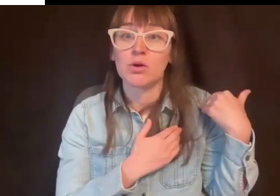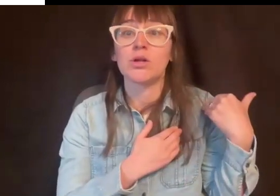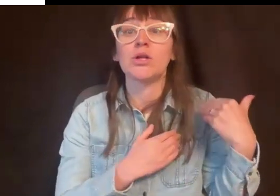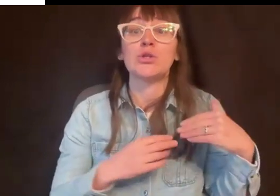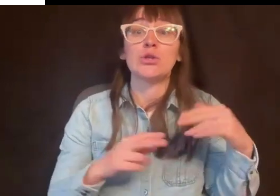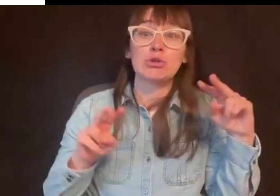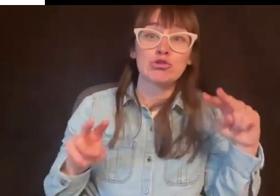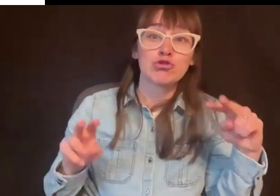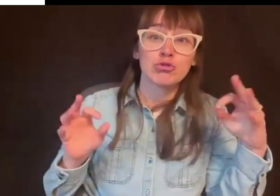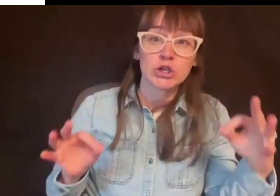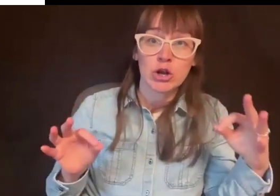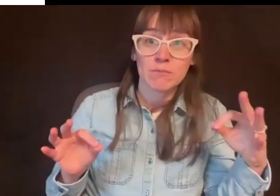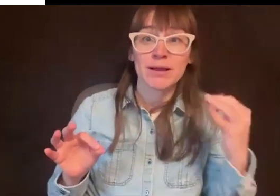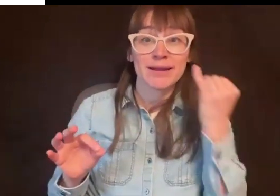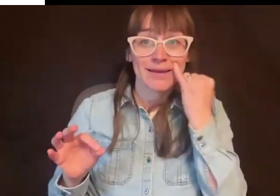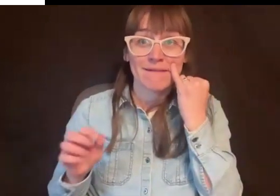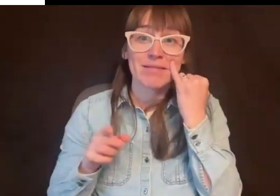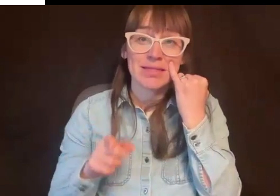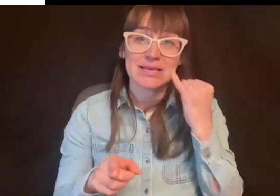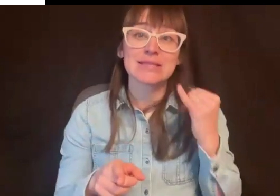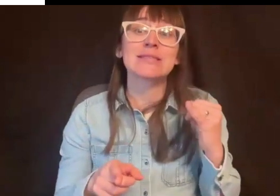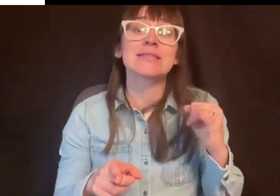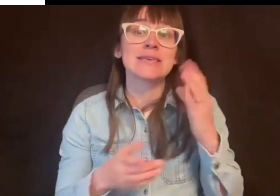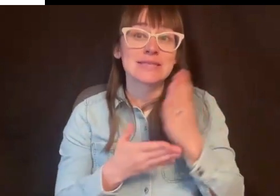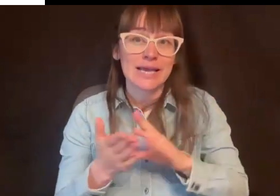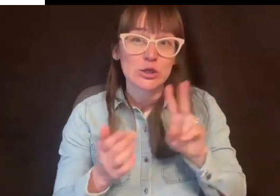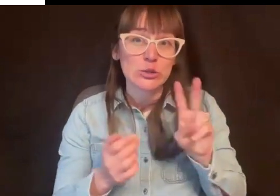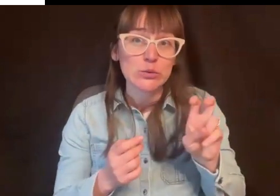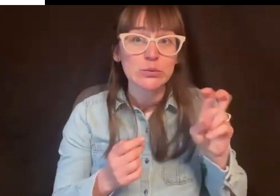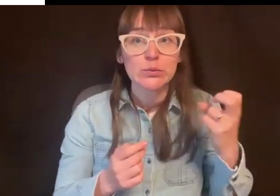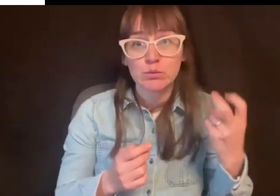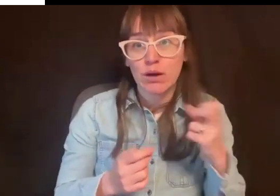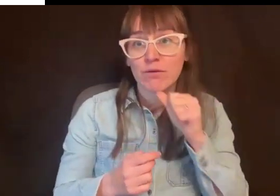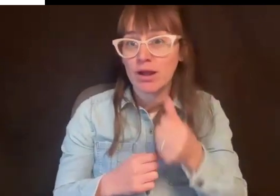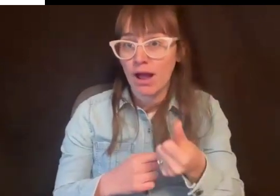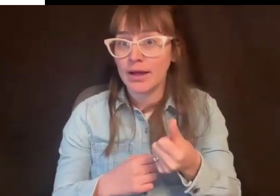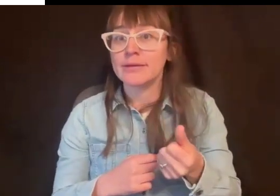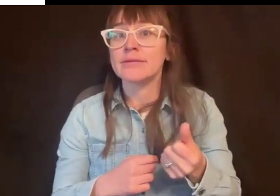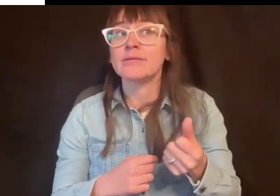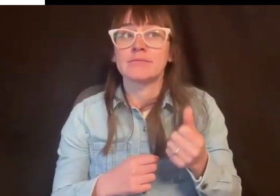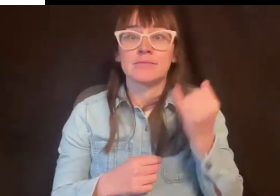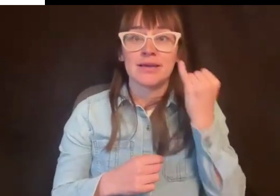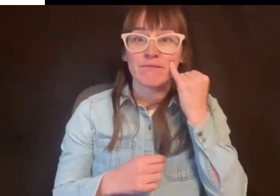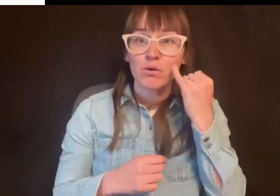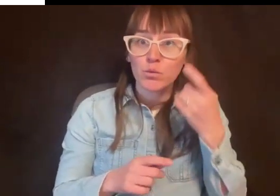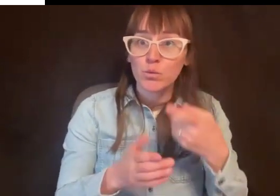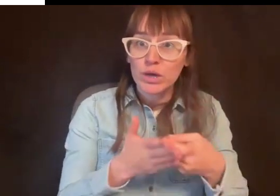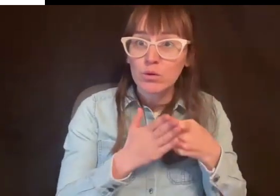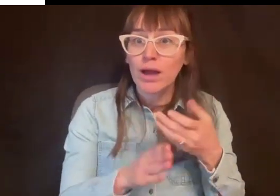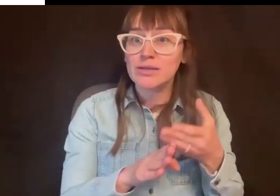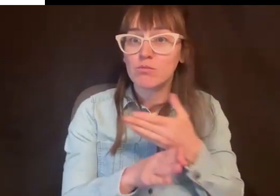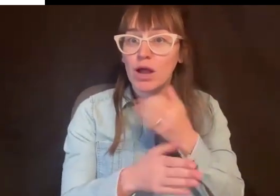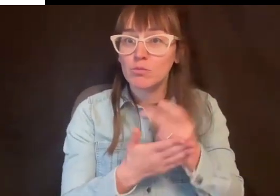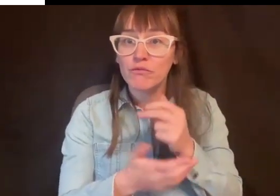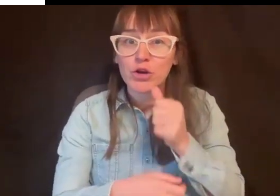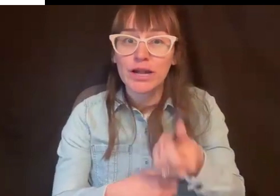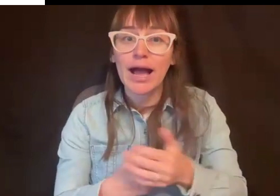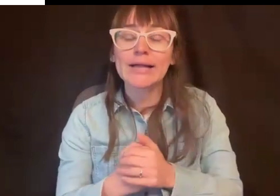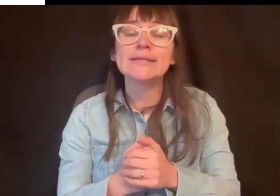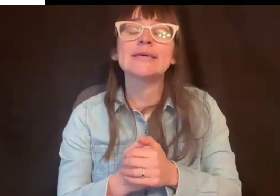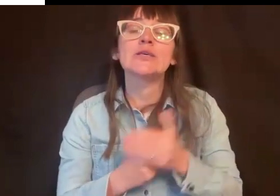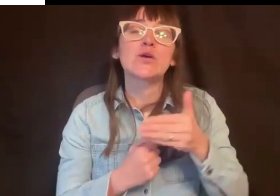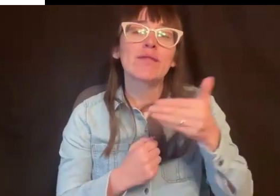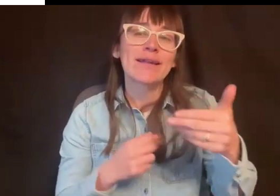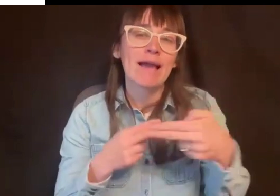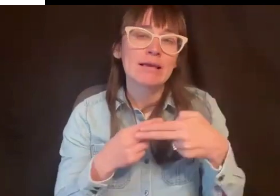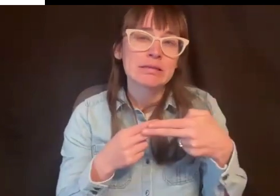a Section 212 agreement and therefore requires prior approval. So the next several slides and the next few pages of this guidance are all focused on